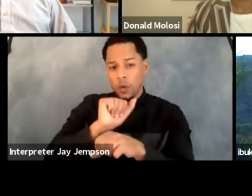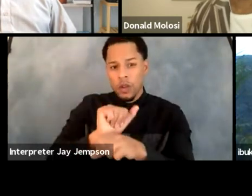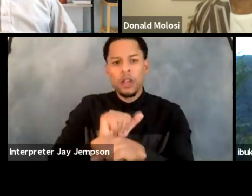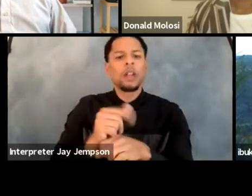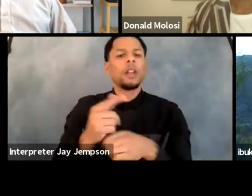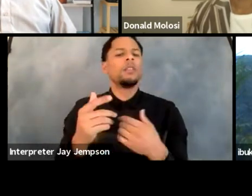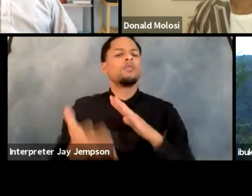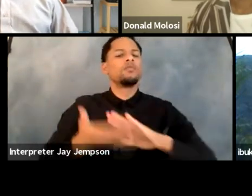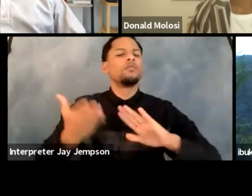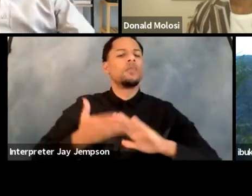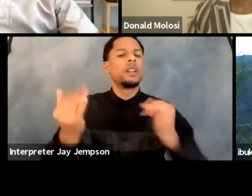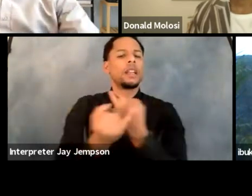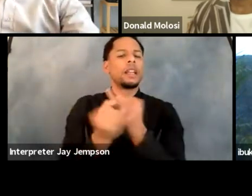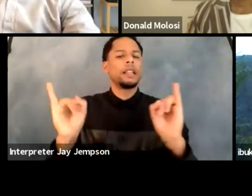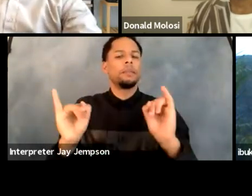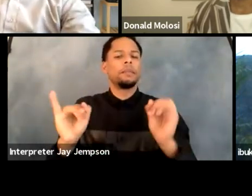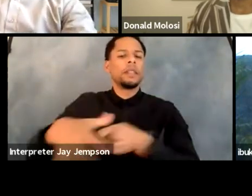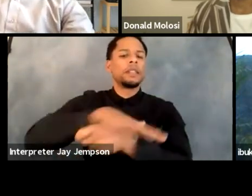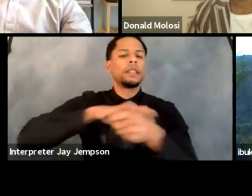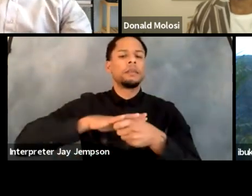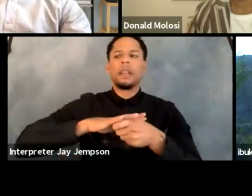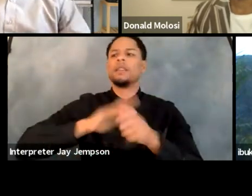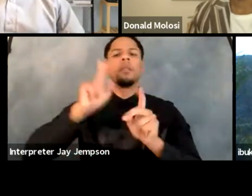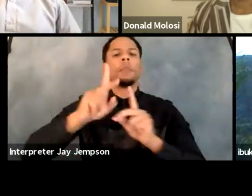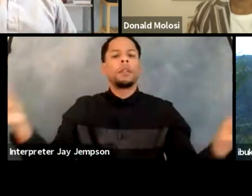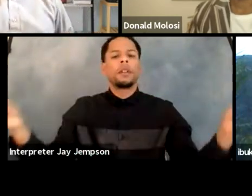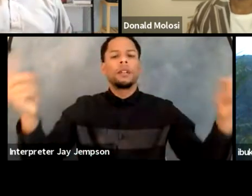artists, just providing a platform where